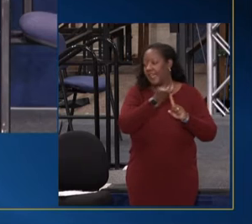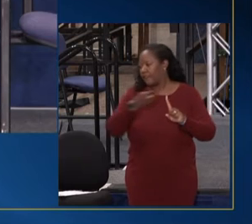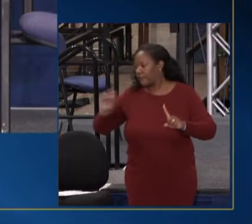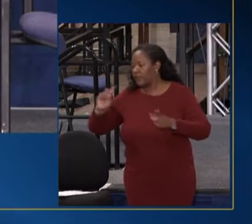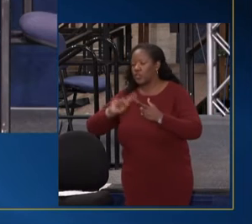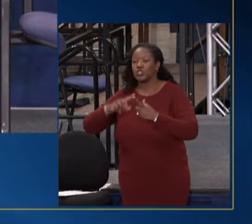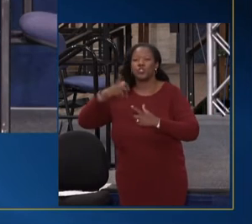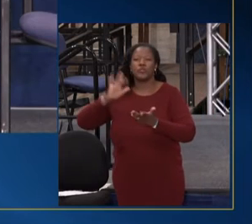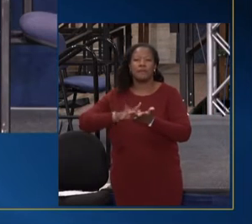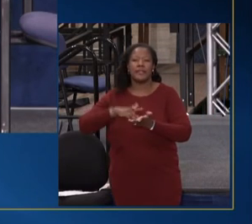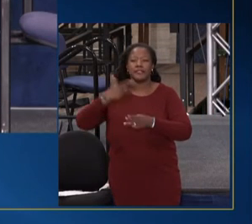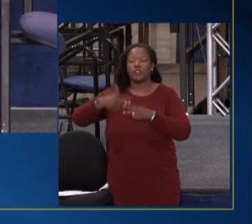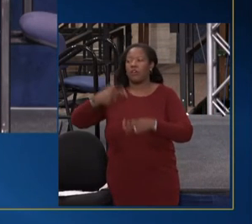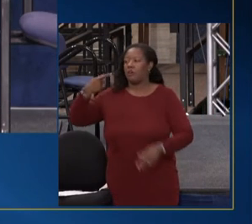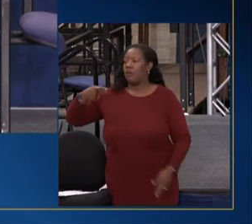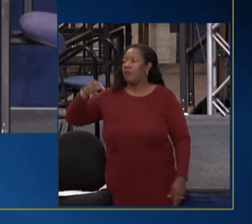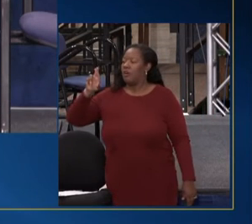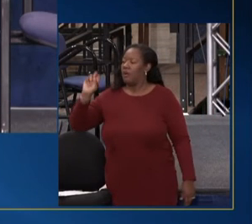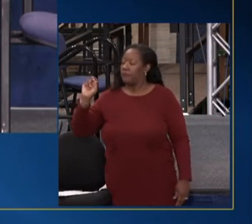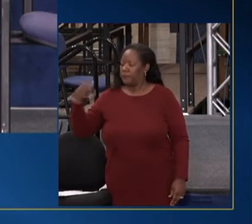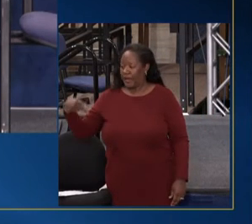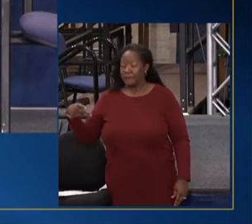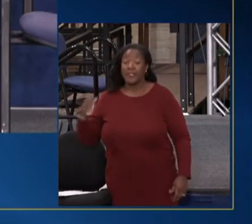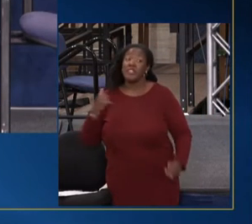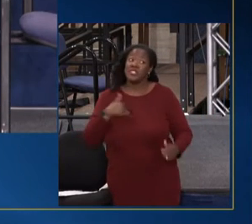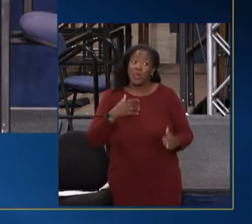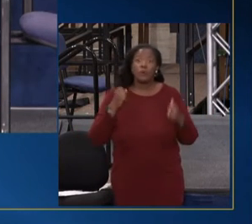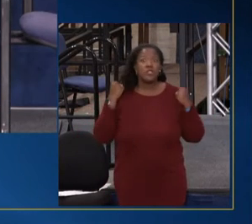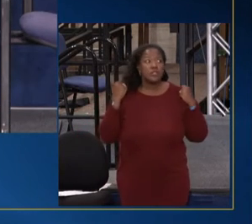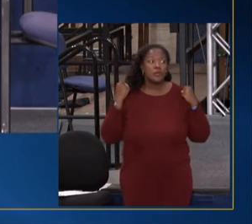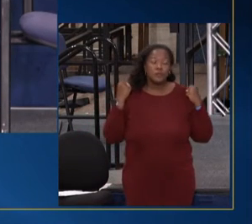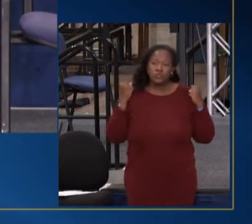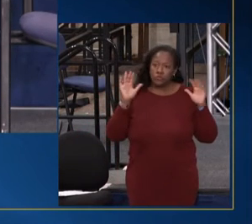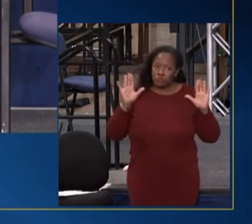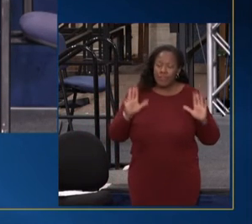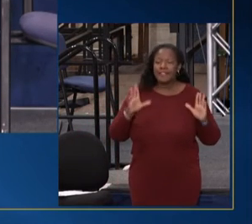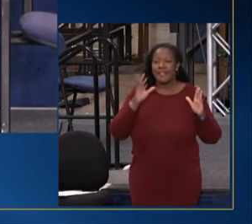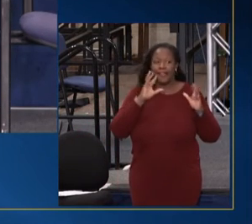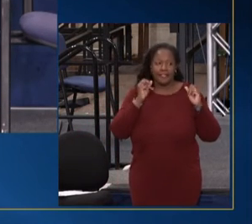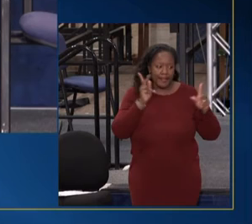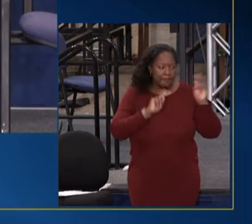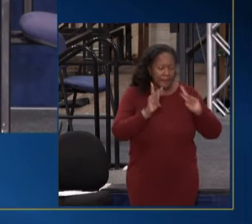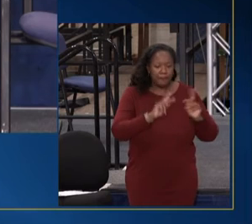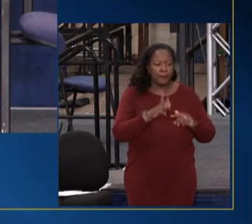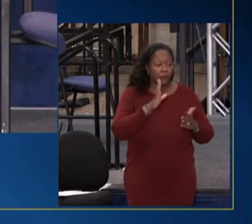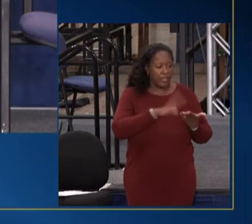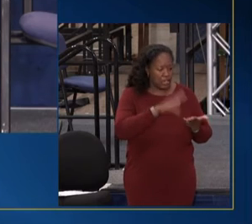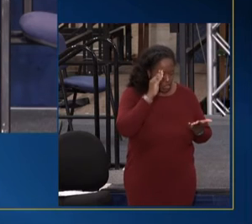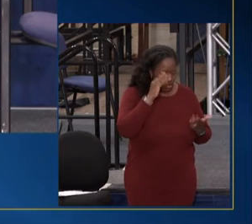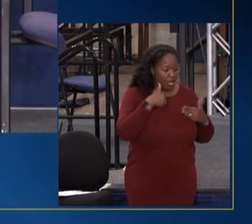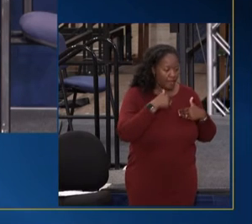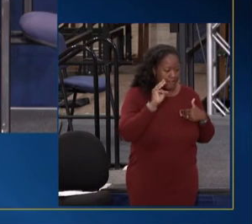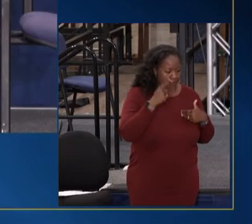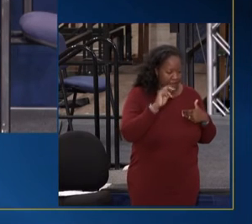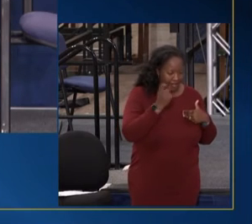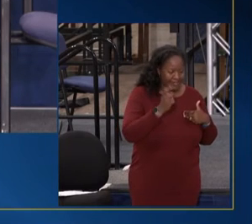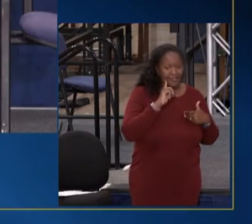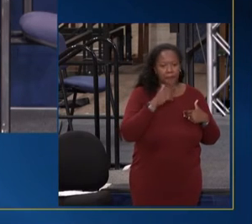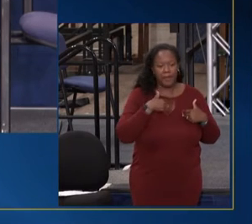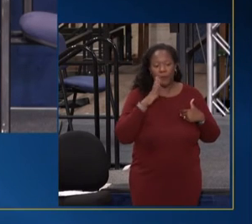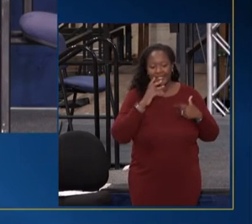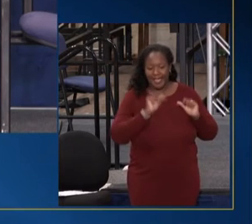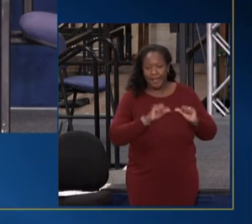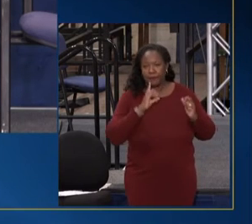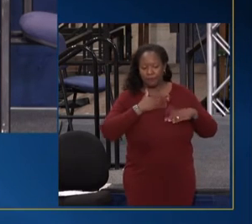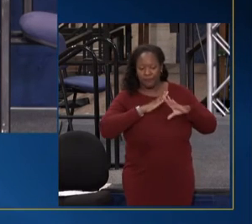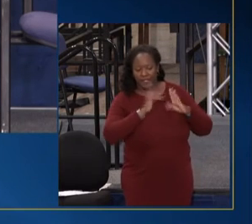models of folks who literally found out they had Mpox and touched the system. And sometimes that system works, and when it does,